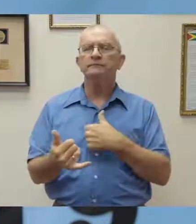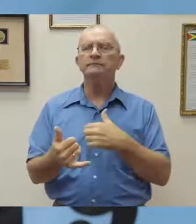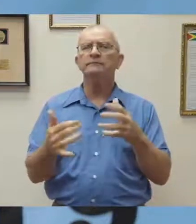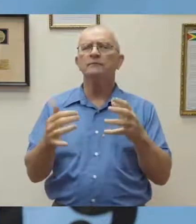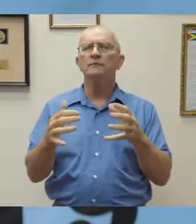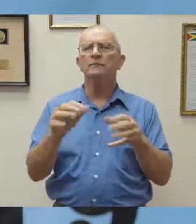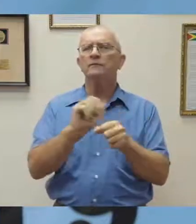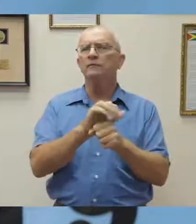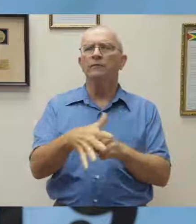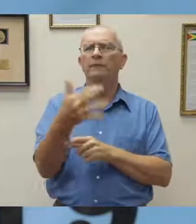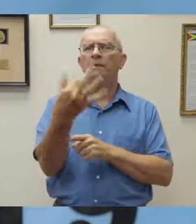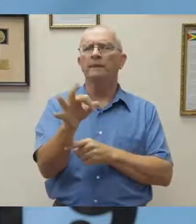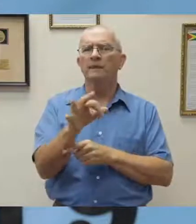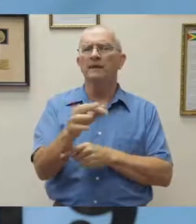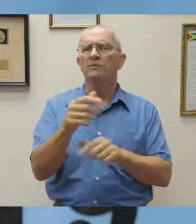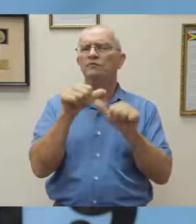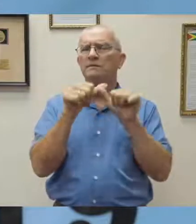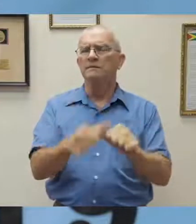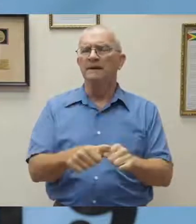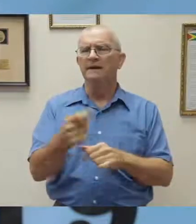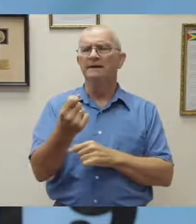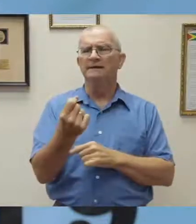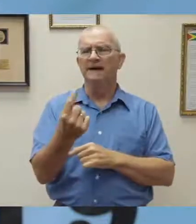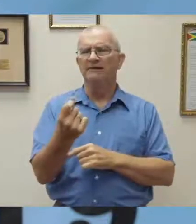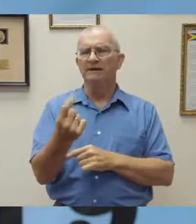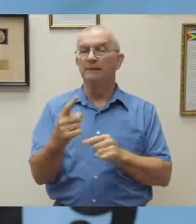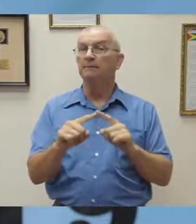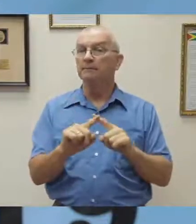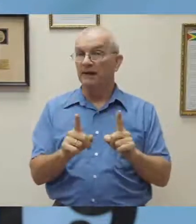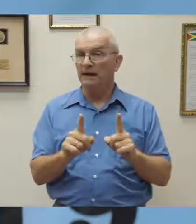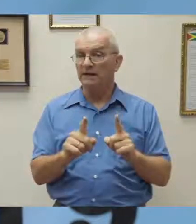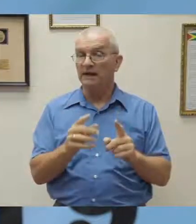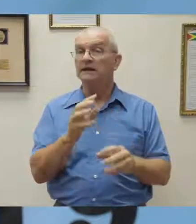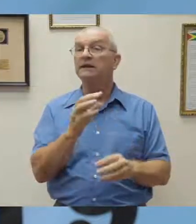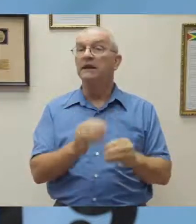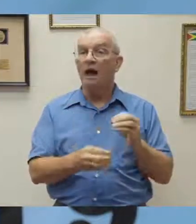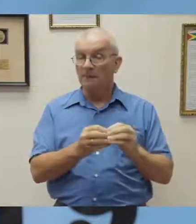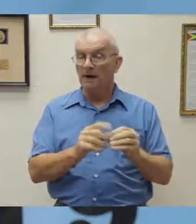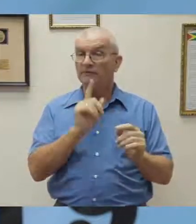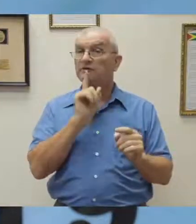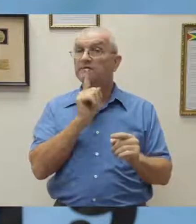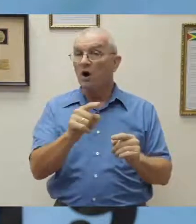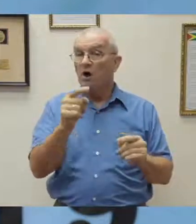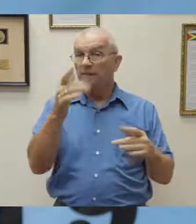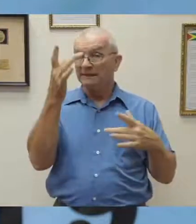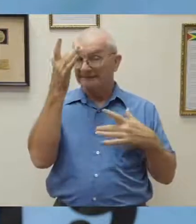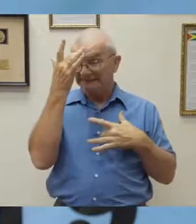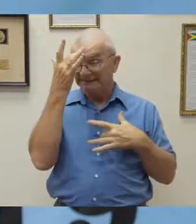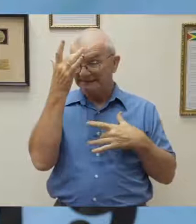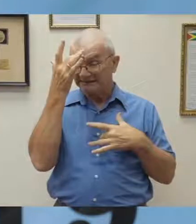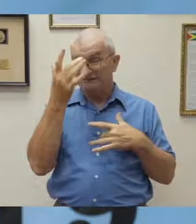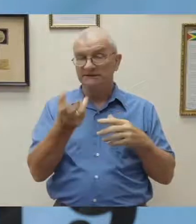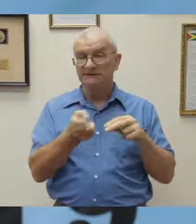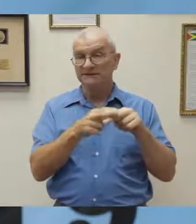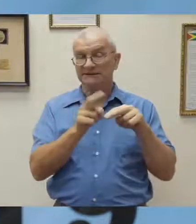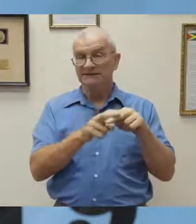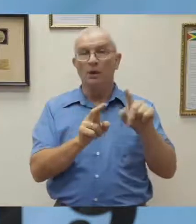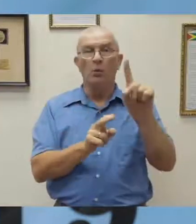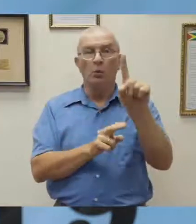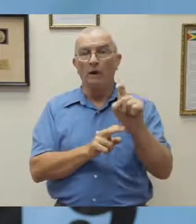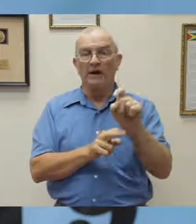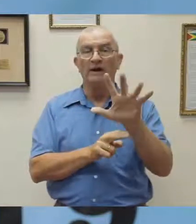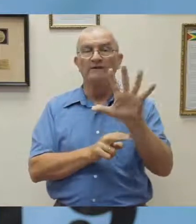deaths remain at 11, but the number of confirmed cases have climbed to